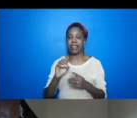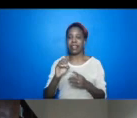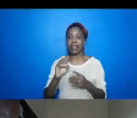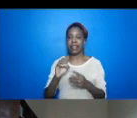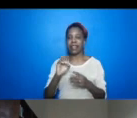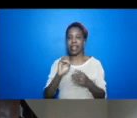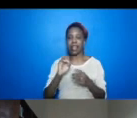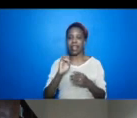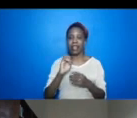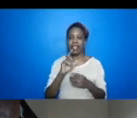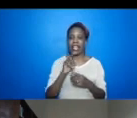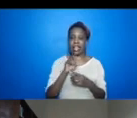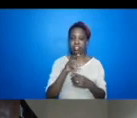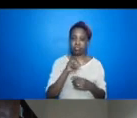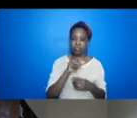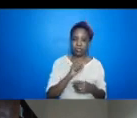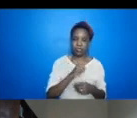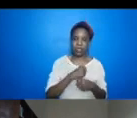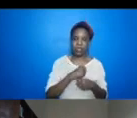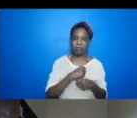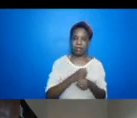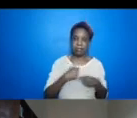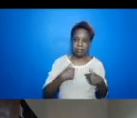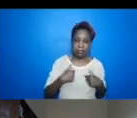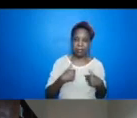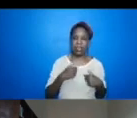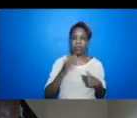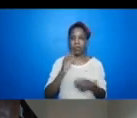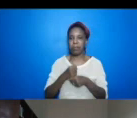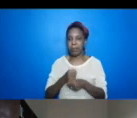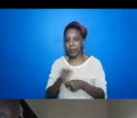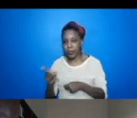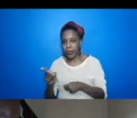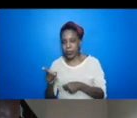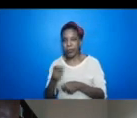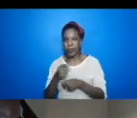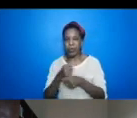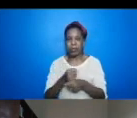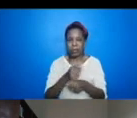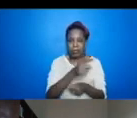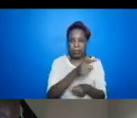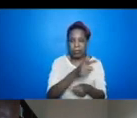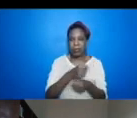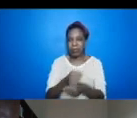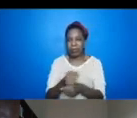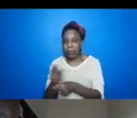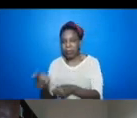now. And so we have a responsibility while it's in our body to protect it, because it's not just ours, it's others. And so we have an